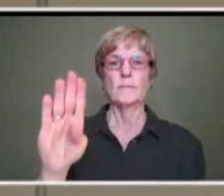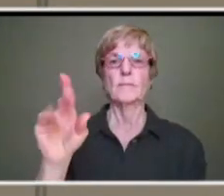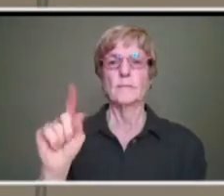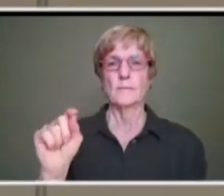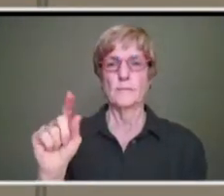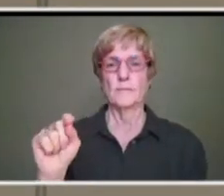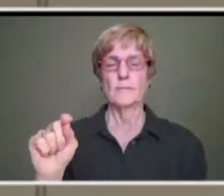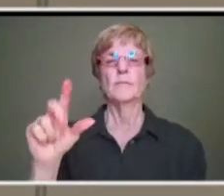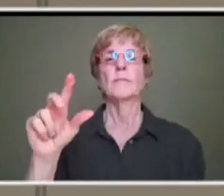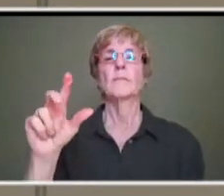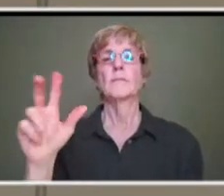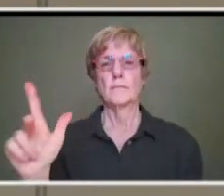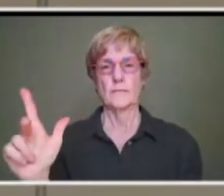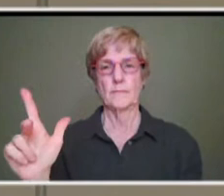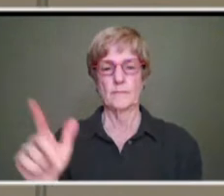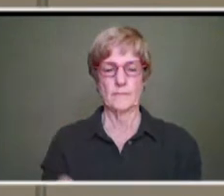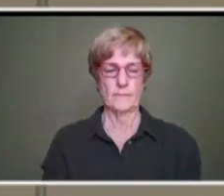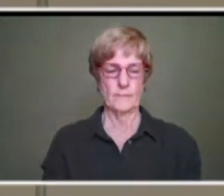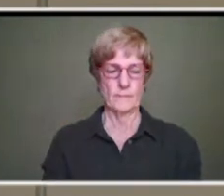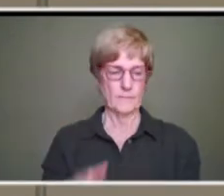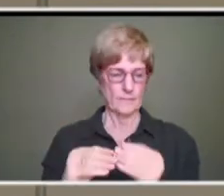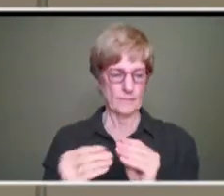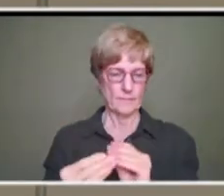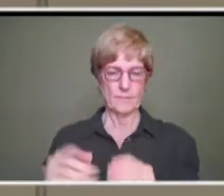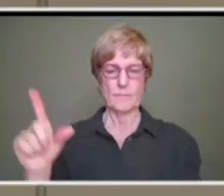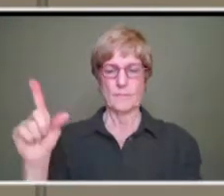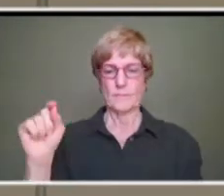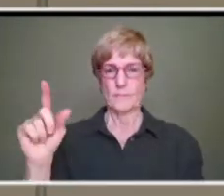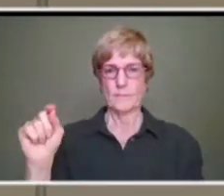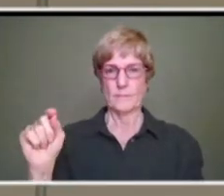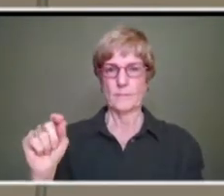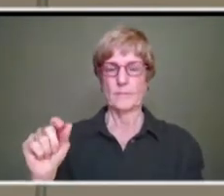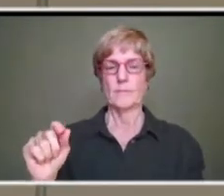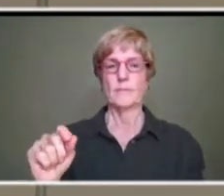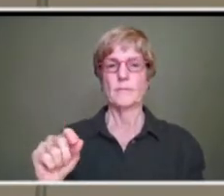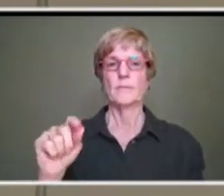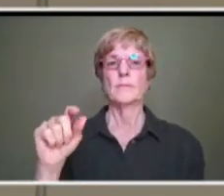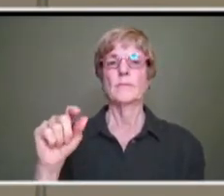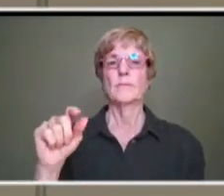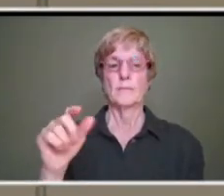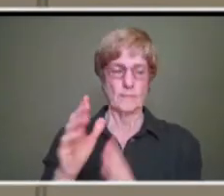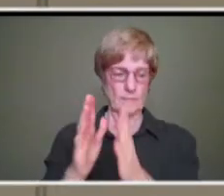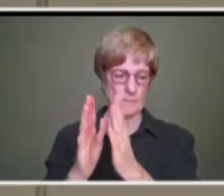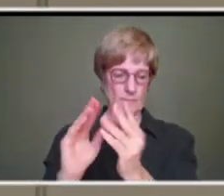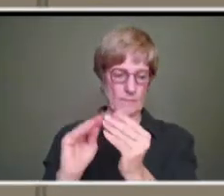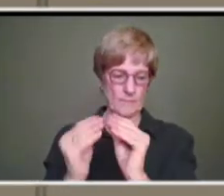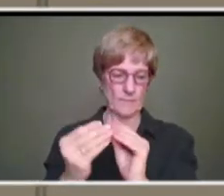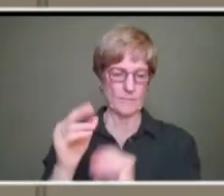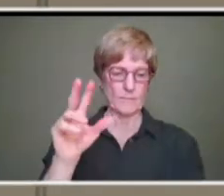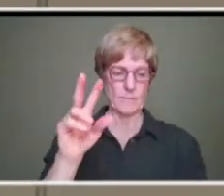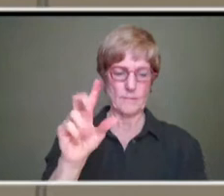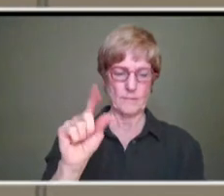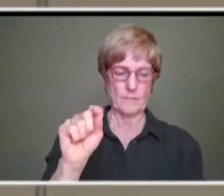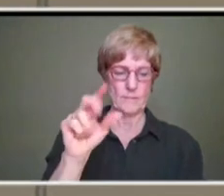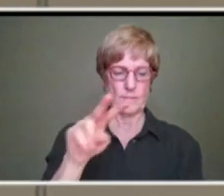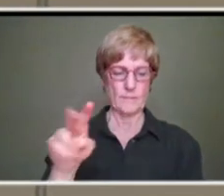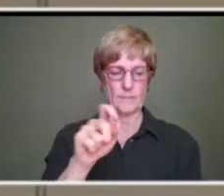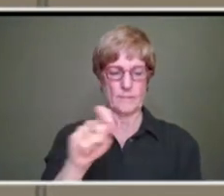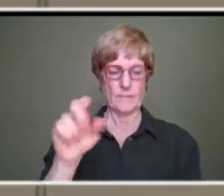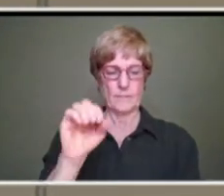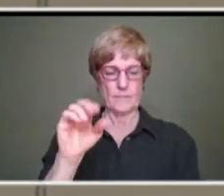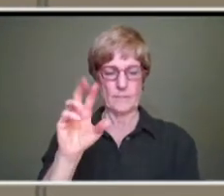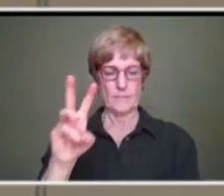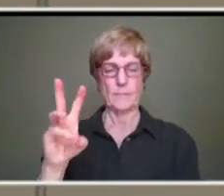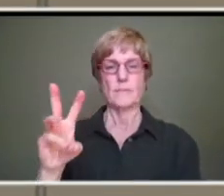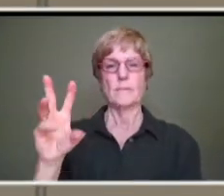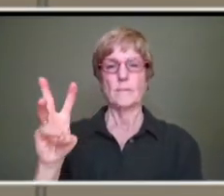2023. item number 20 20 petition number 2022-066 by